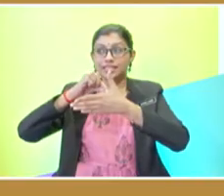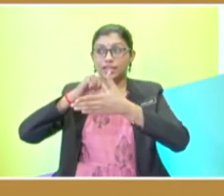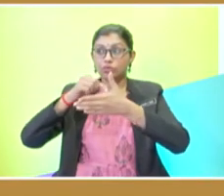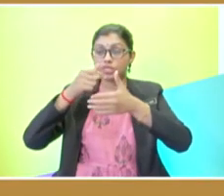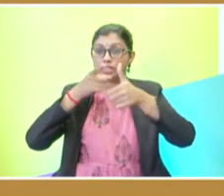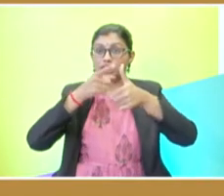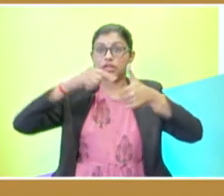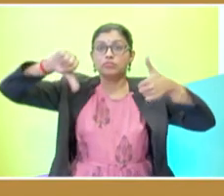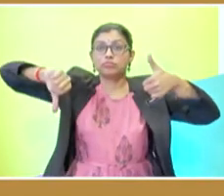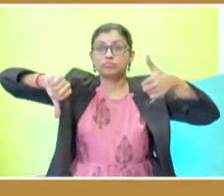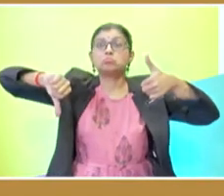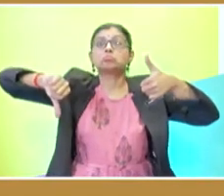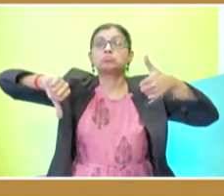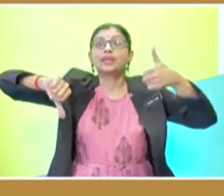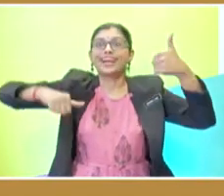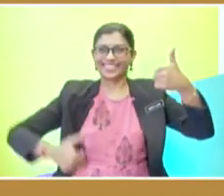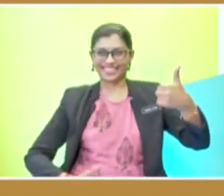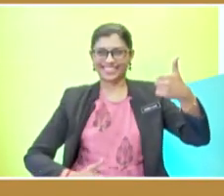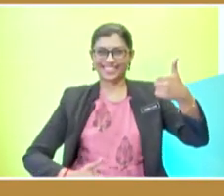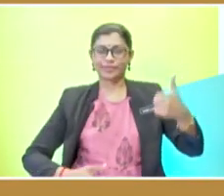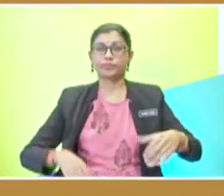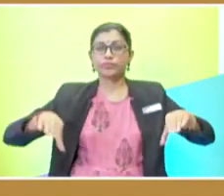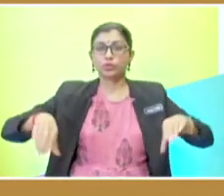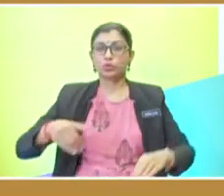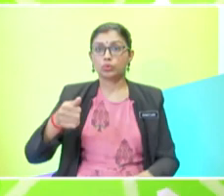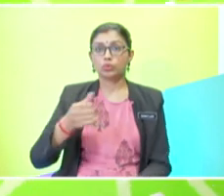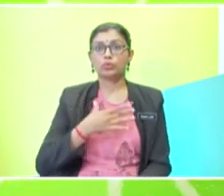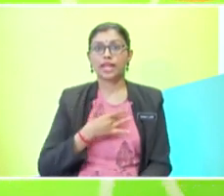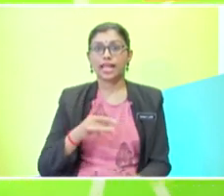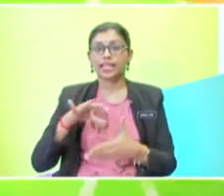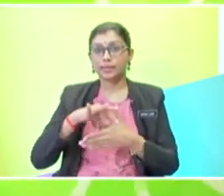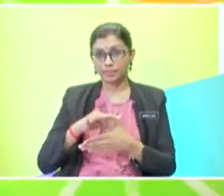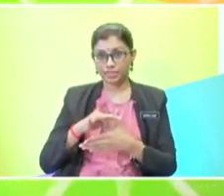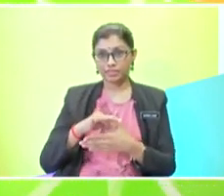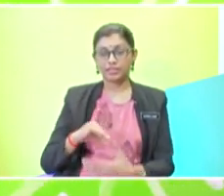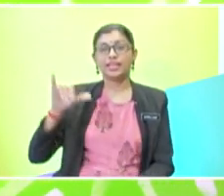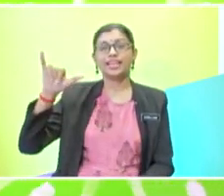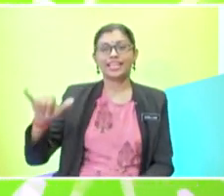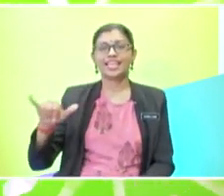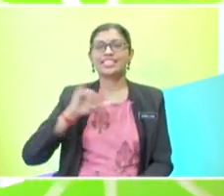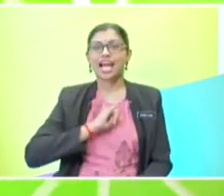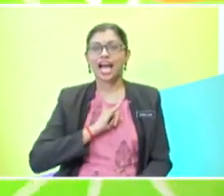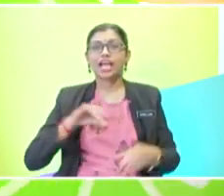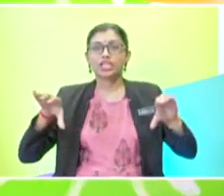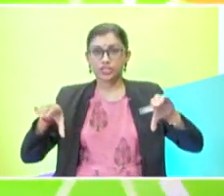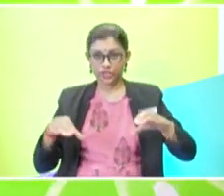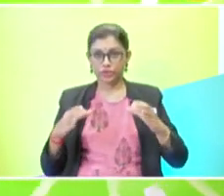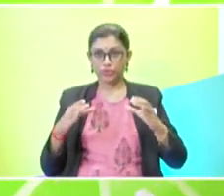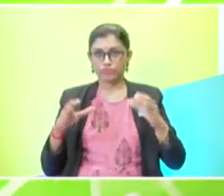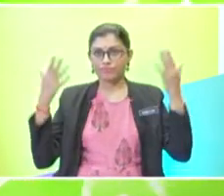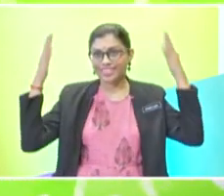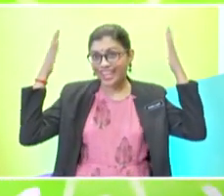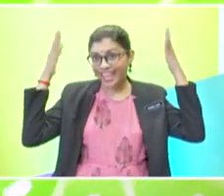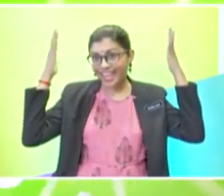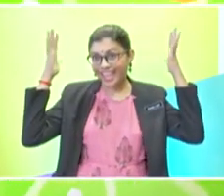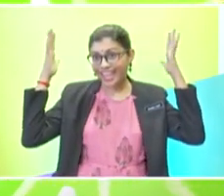meat. Mm-hmm. Now, do you like meat? Yes, I do. Good, well done, yay. Iman.